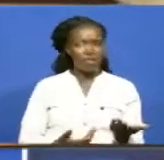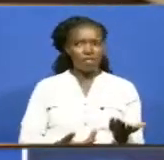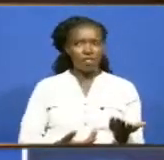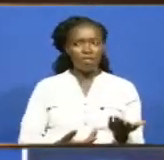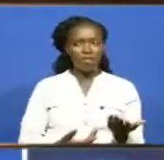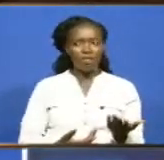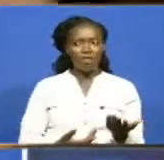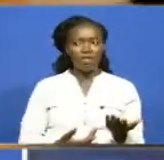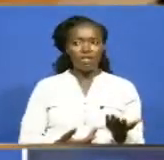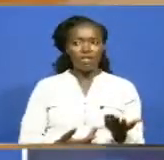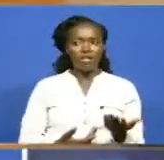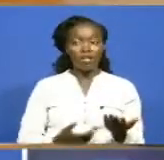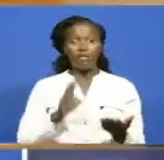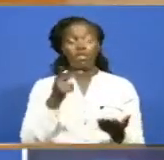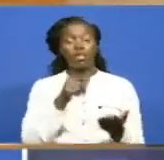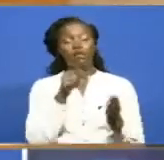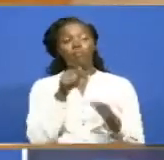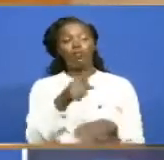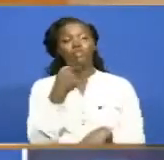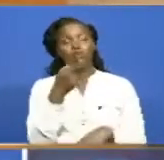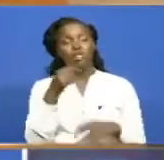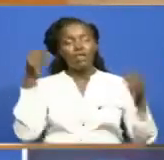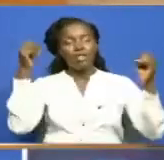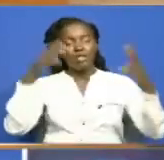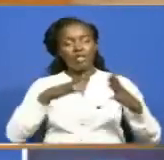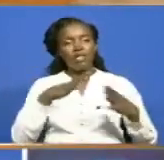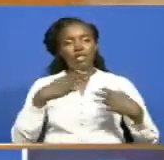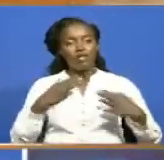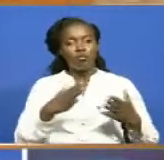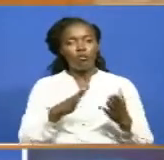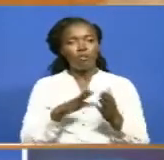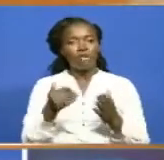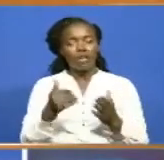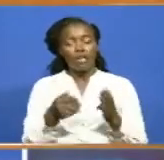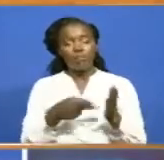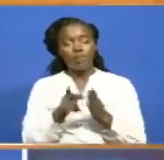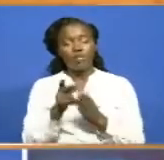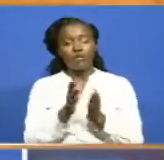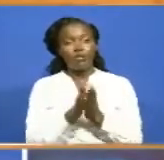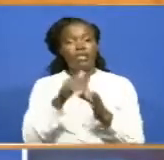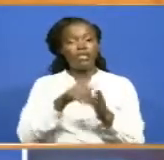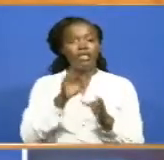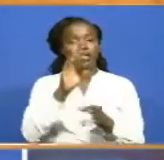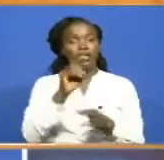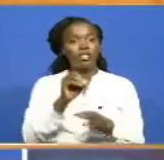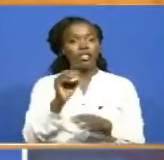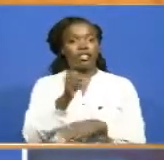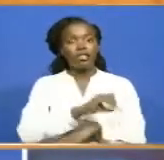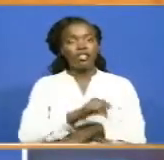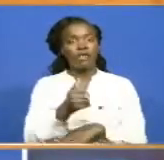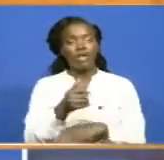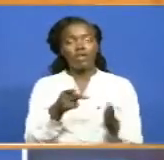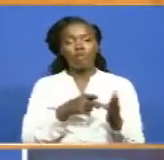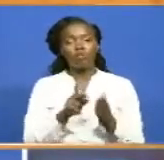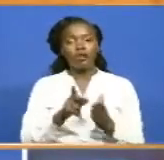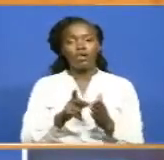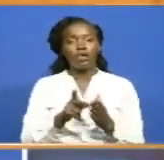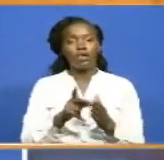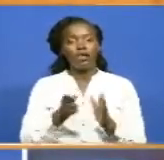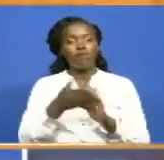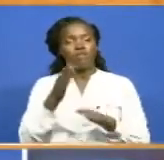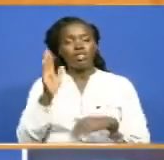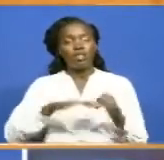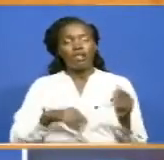course, in your second point, you mentioned clearly that people with Agbo were paying within 30 days. Were there other people that you are paying faster than